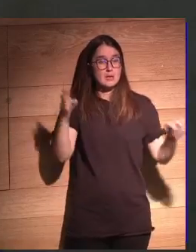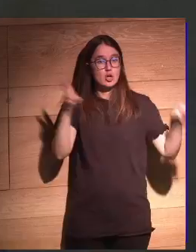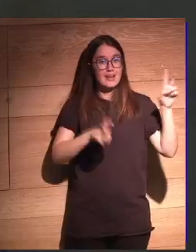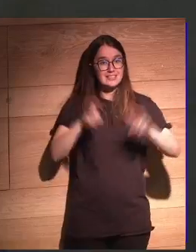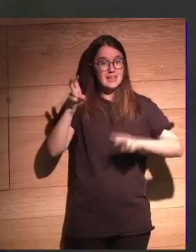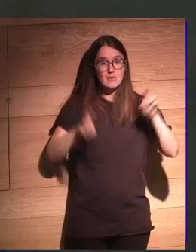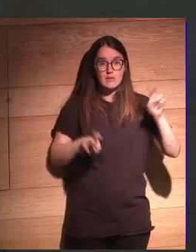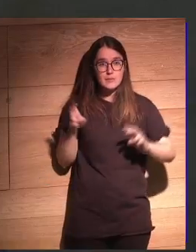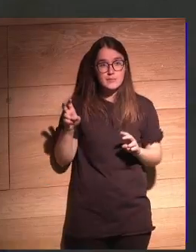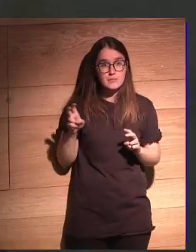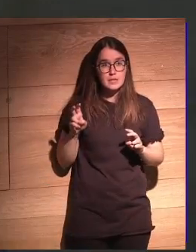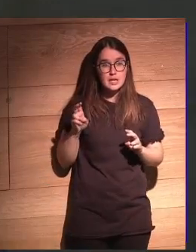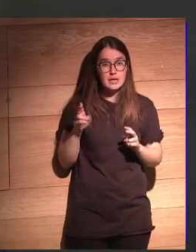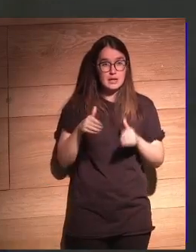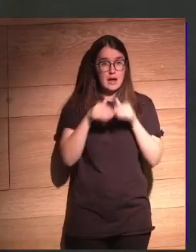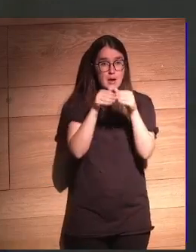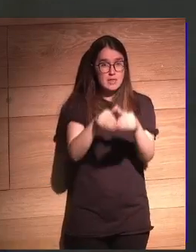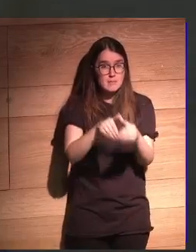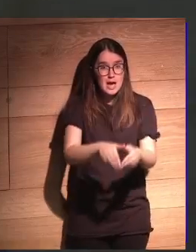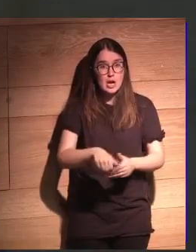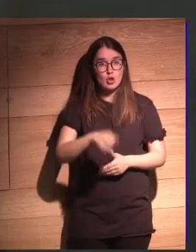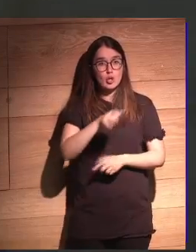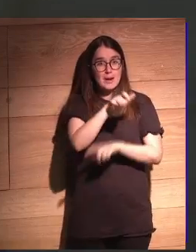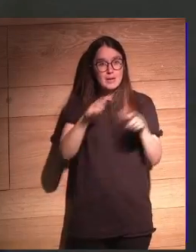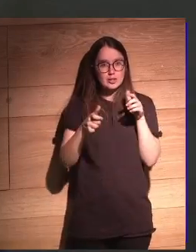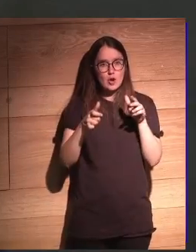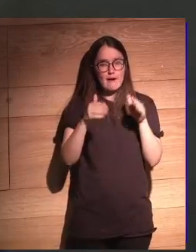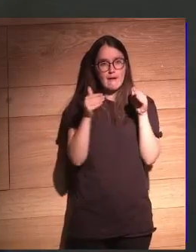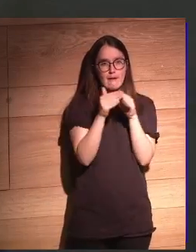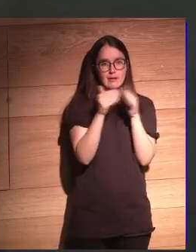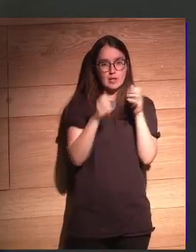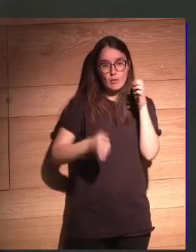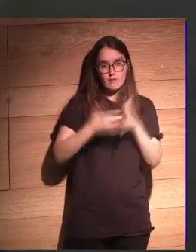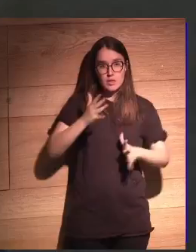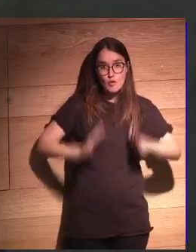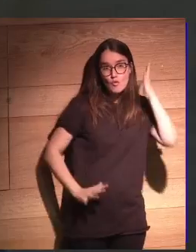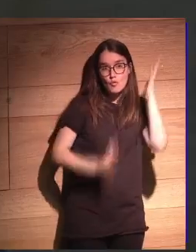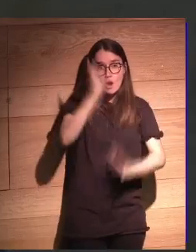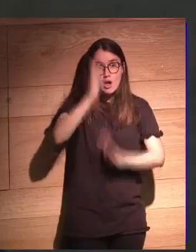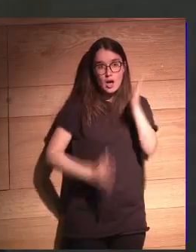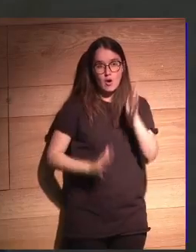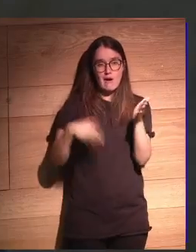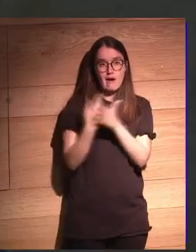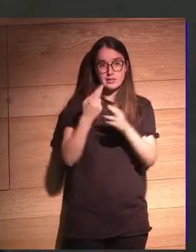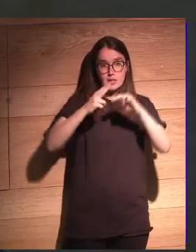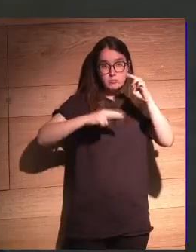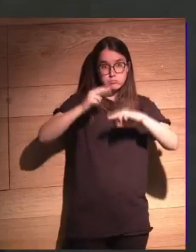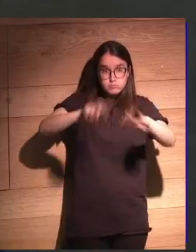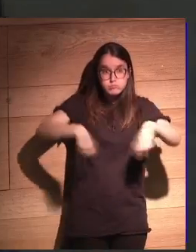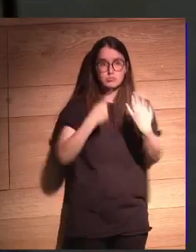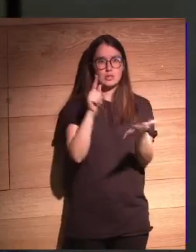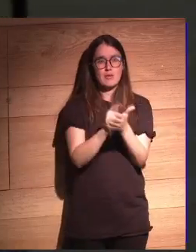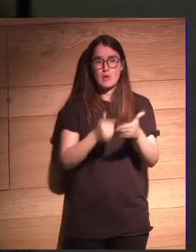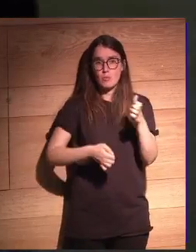for people who come from the boats trying to cross the strait